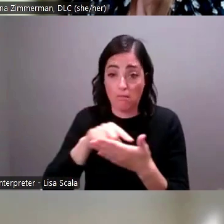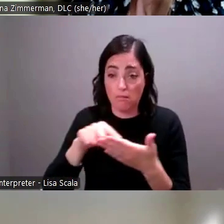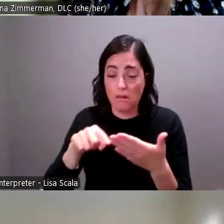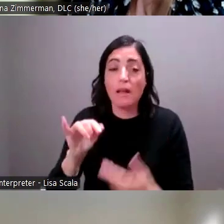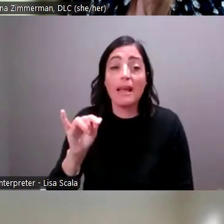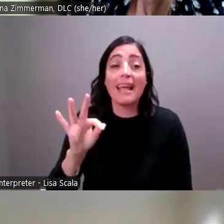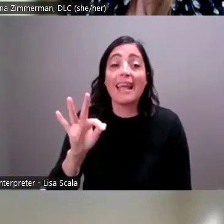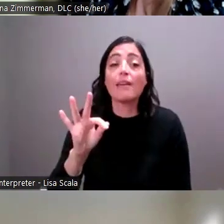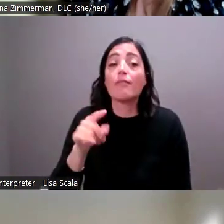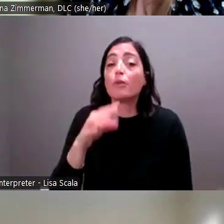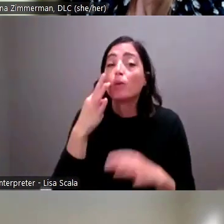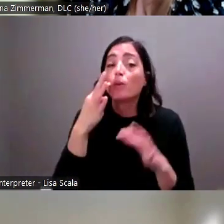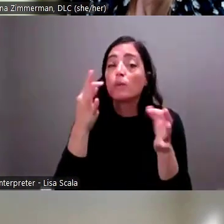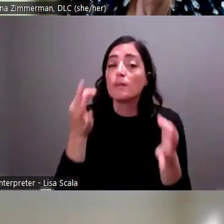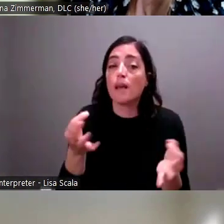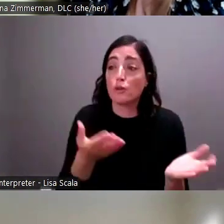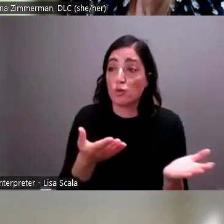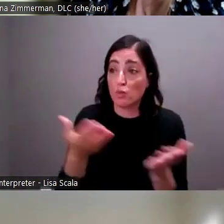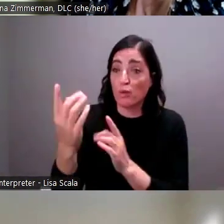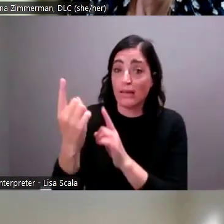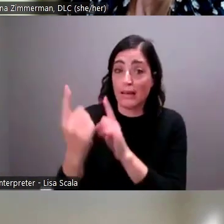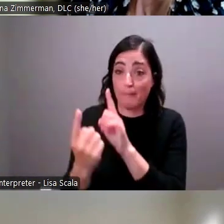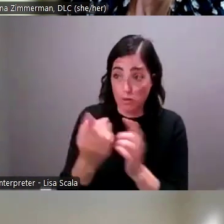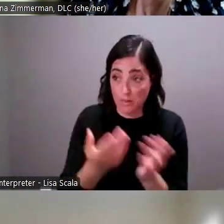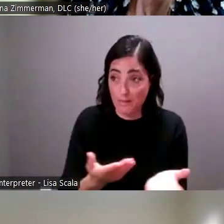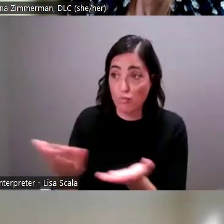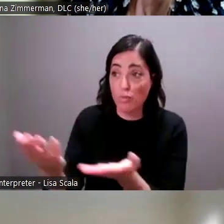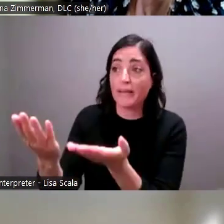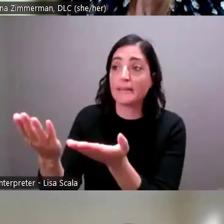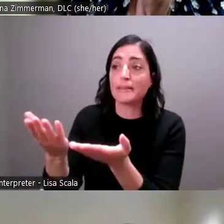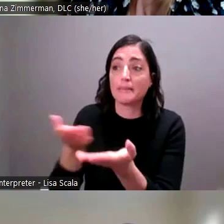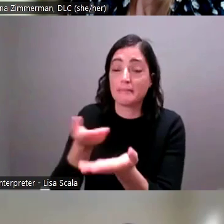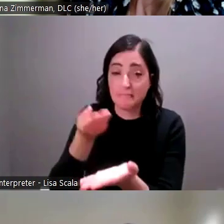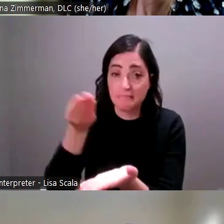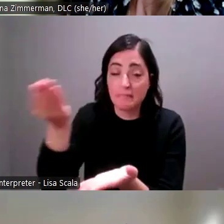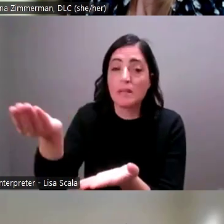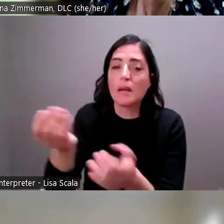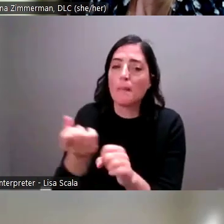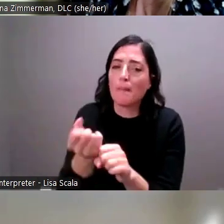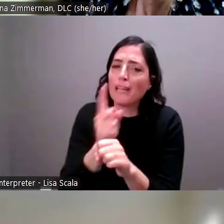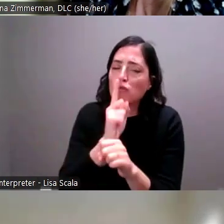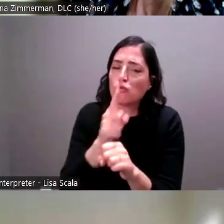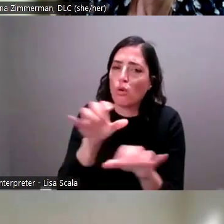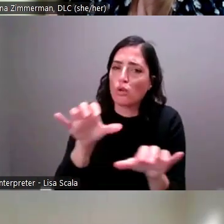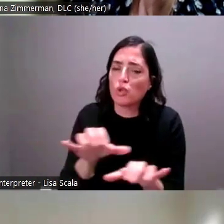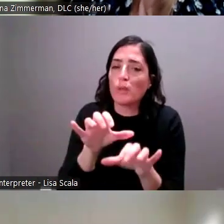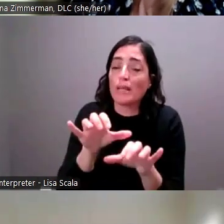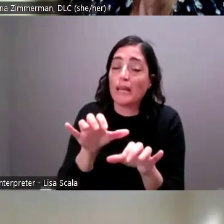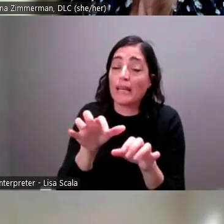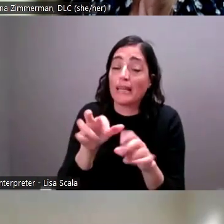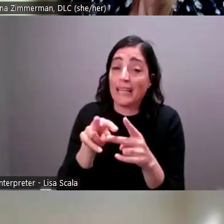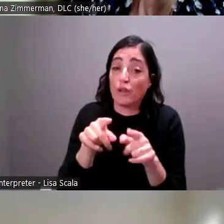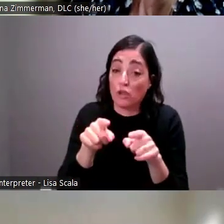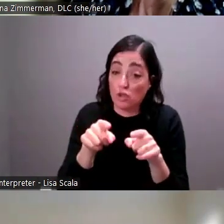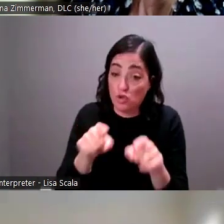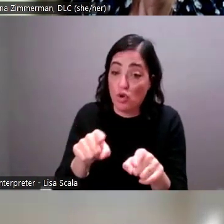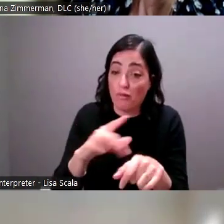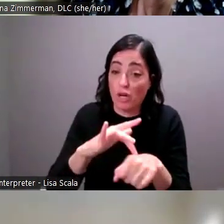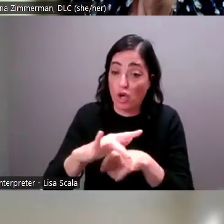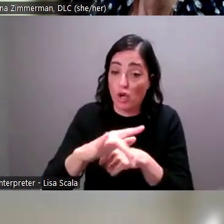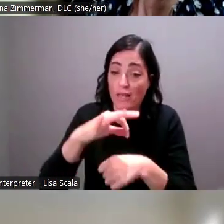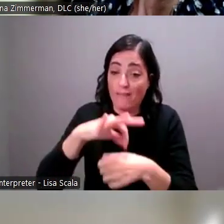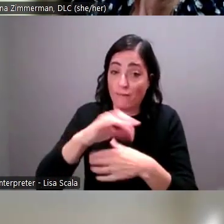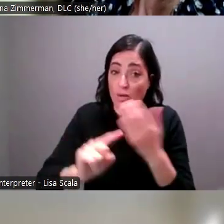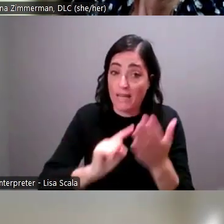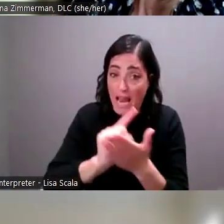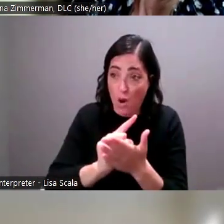returning it in person, just make sure that you're doing it either during early voting hours at an